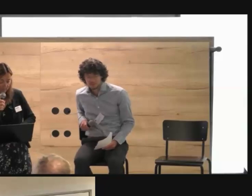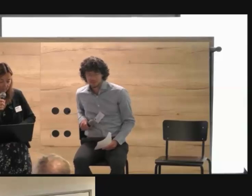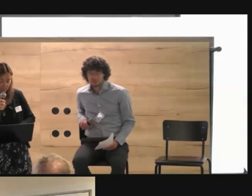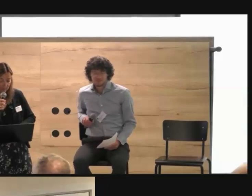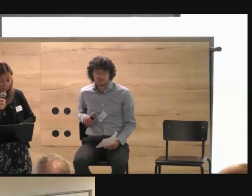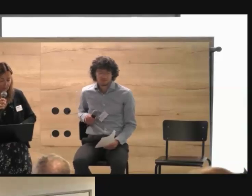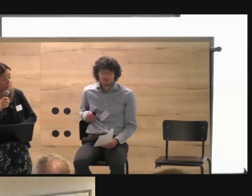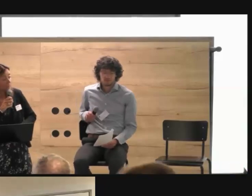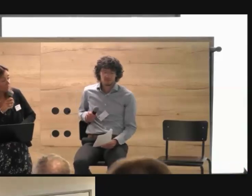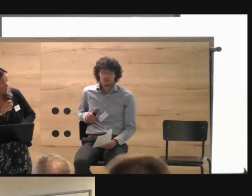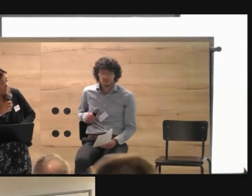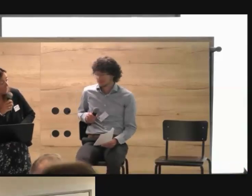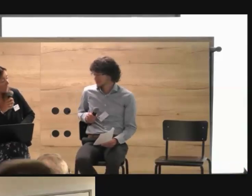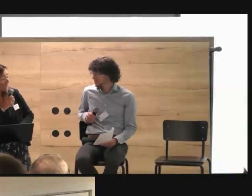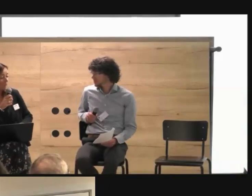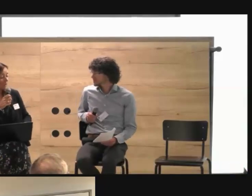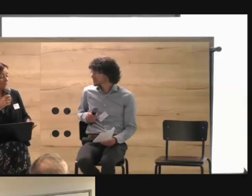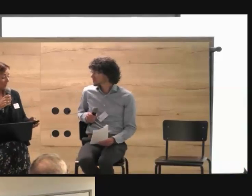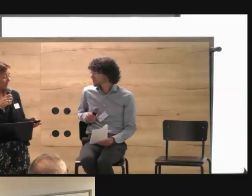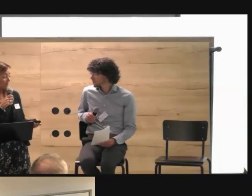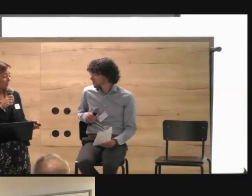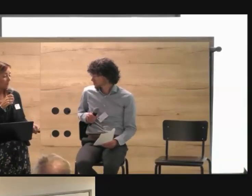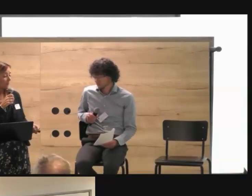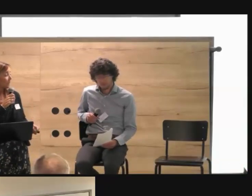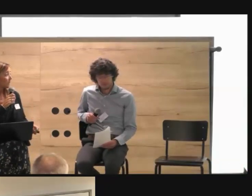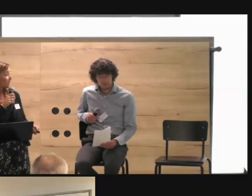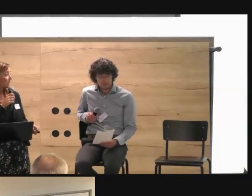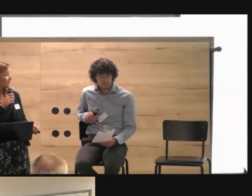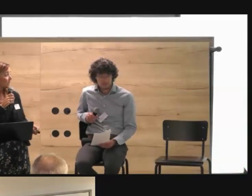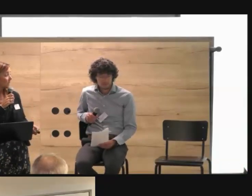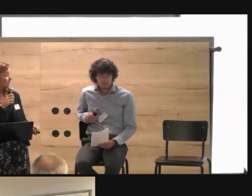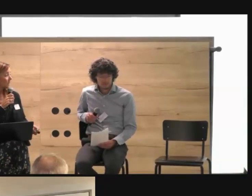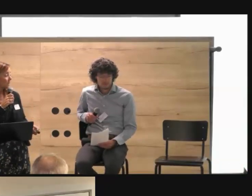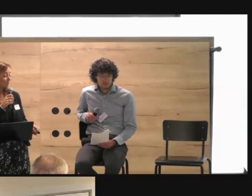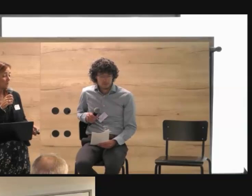Yes. So can we get the slides back? And I'll just.